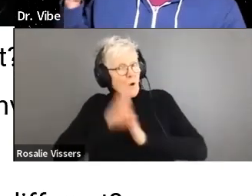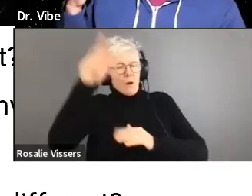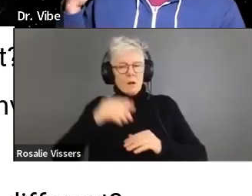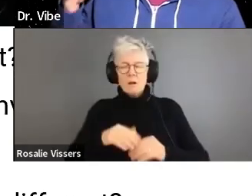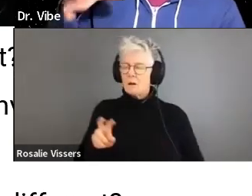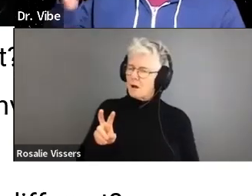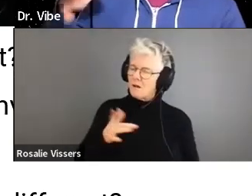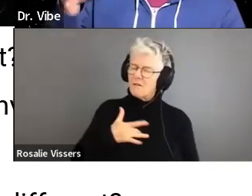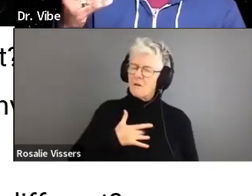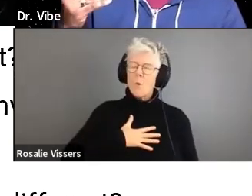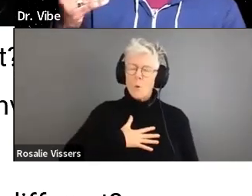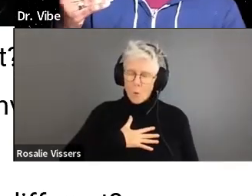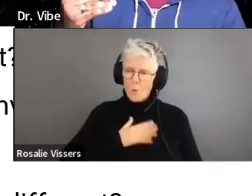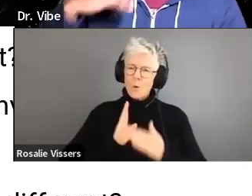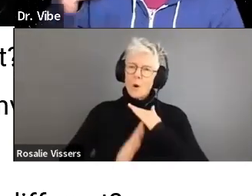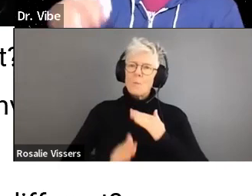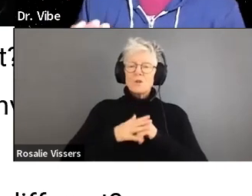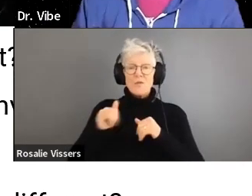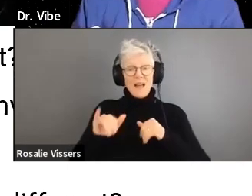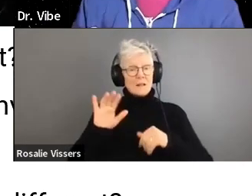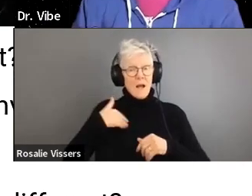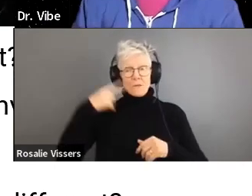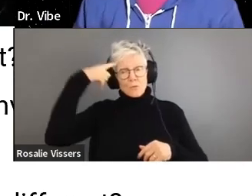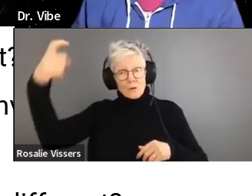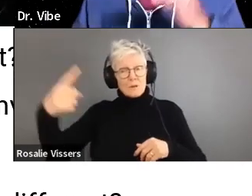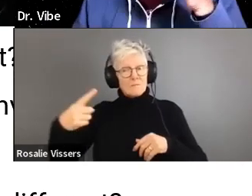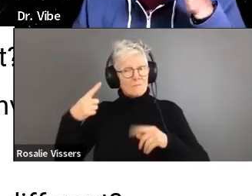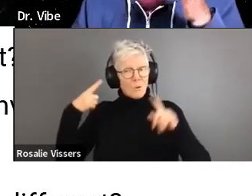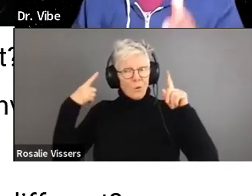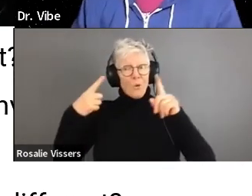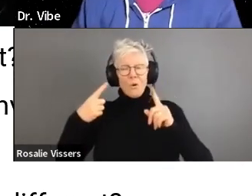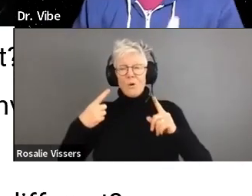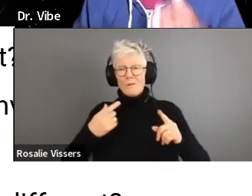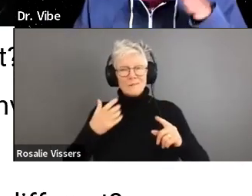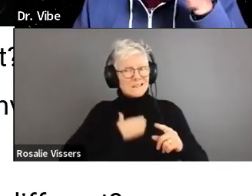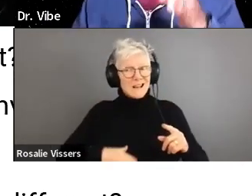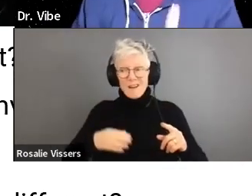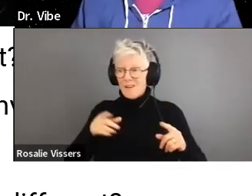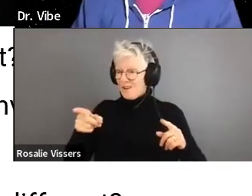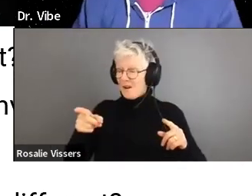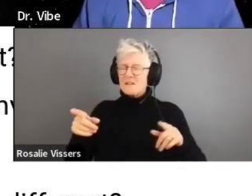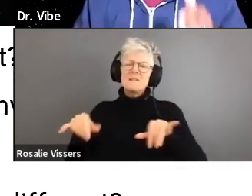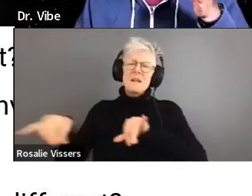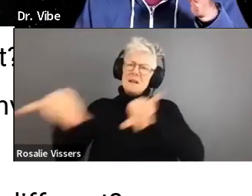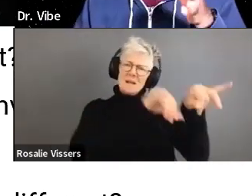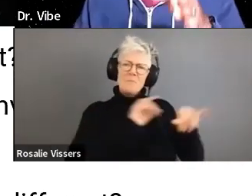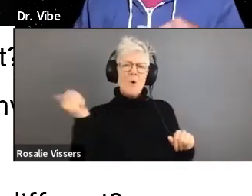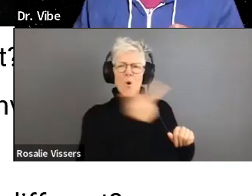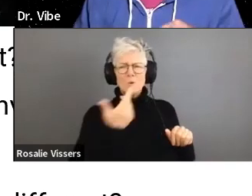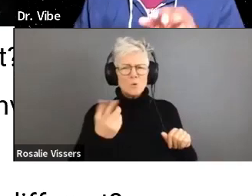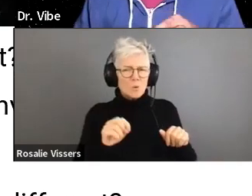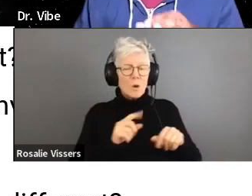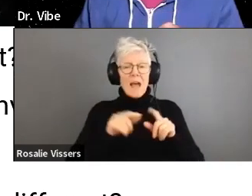someone can have a dream, goal, and desire, like many of us do. And if you stay persistent, consistent,